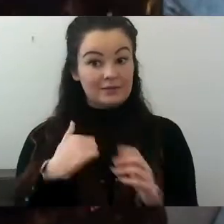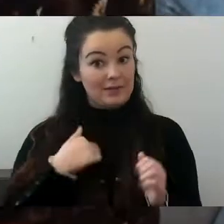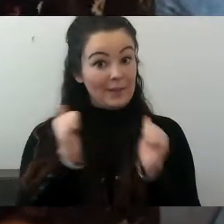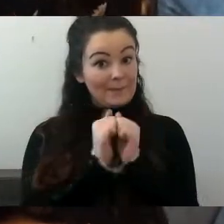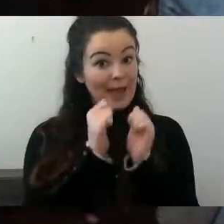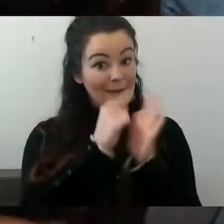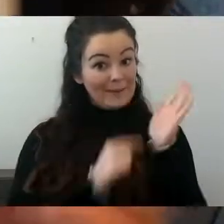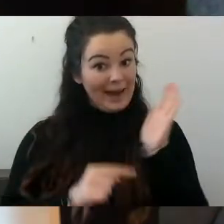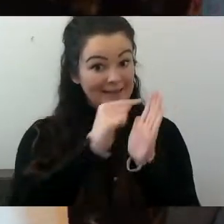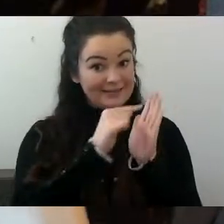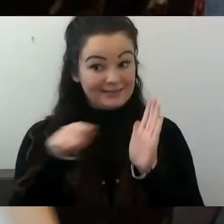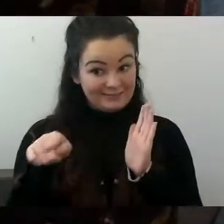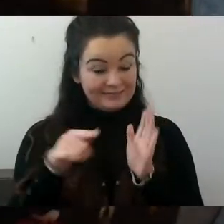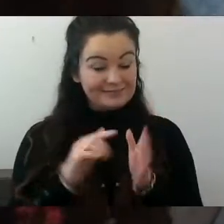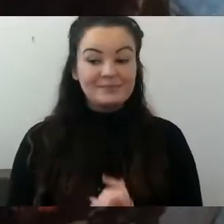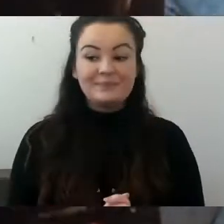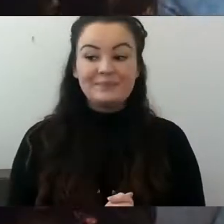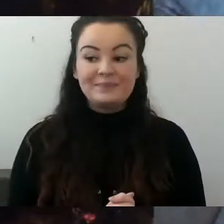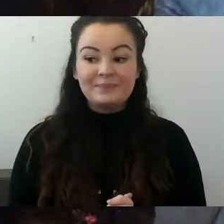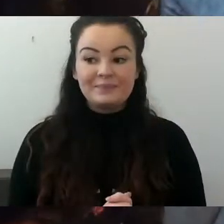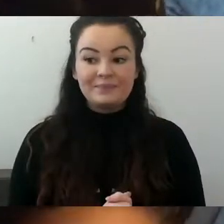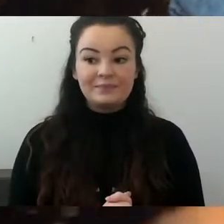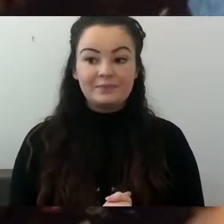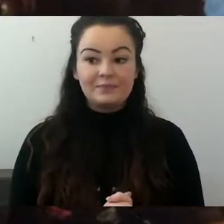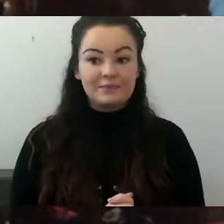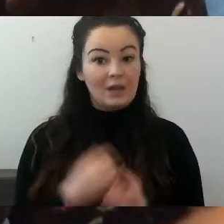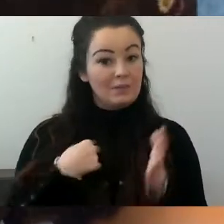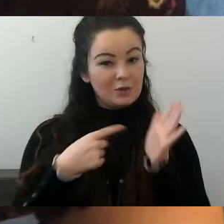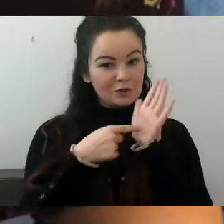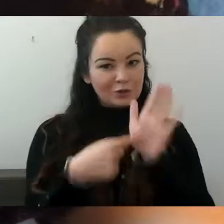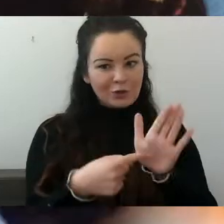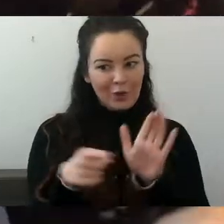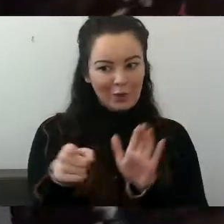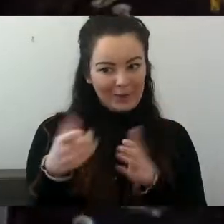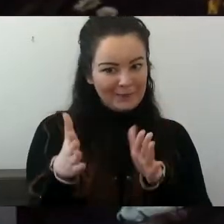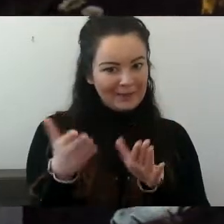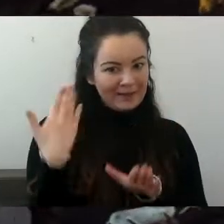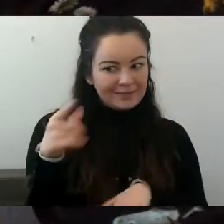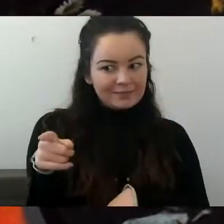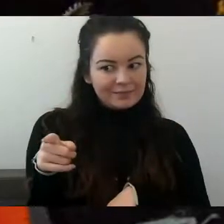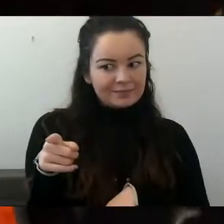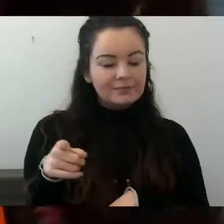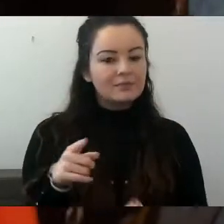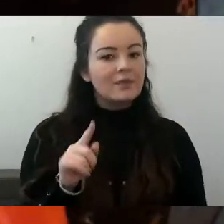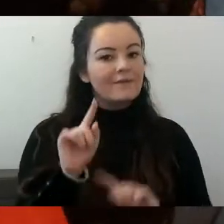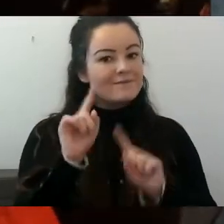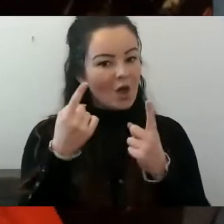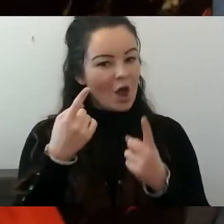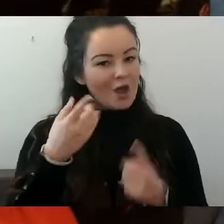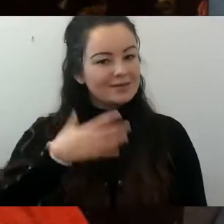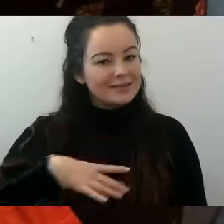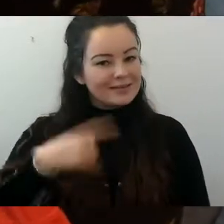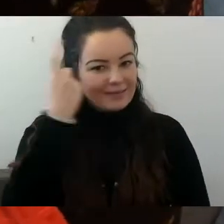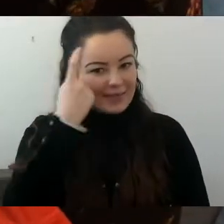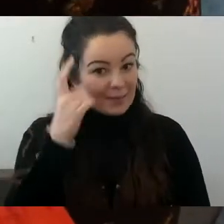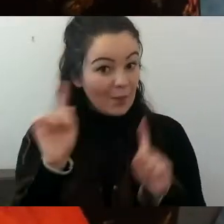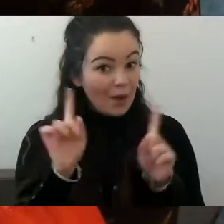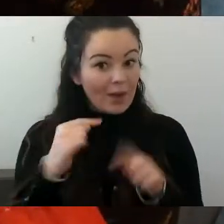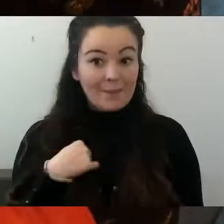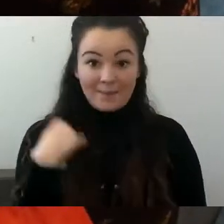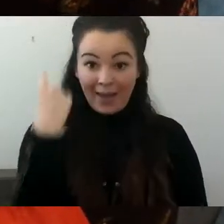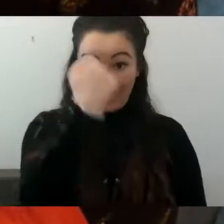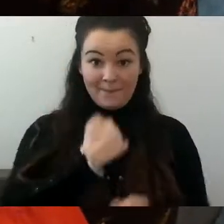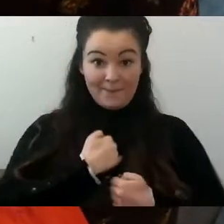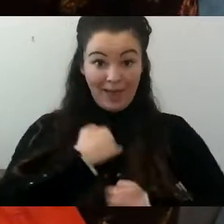Okay, perfect. So I've got my paper plate, and what I'm going to do first, I'm going to think